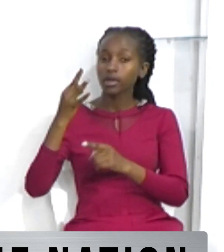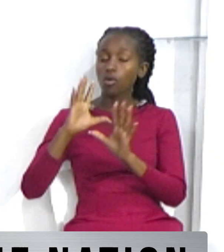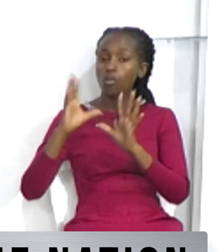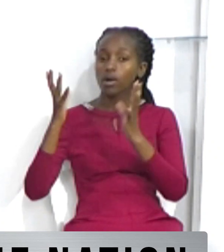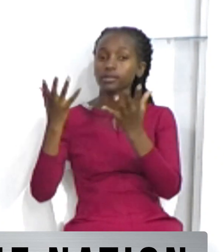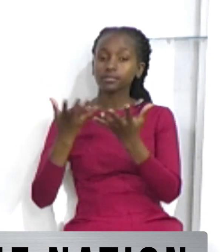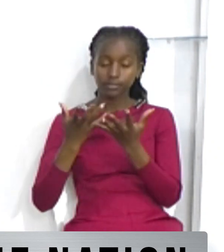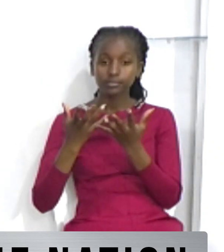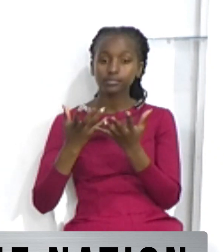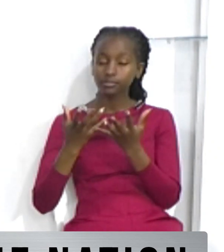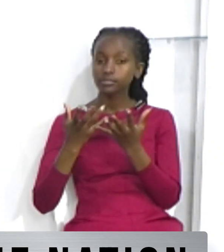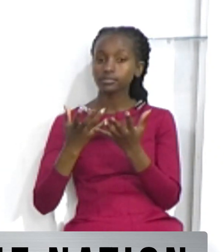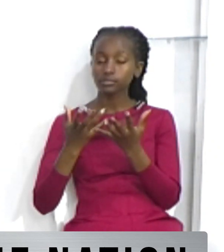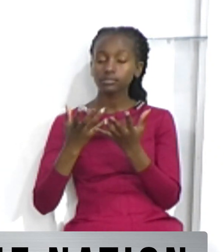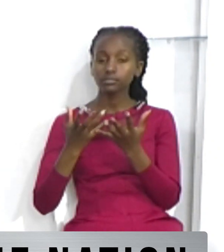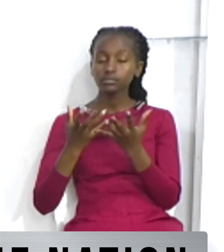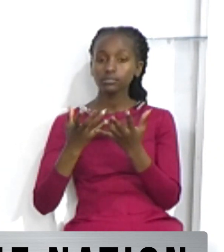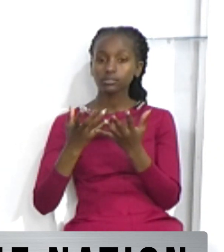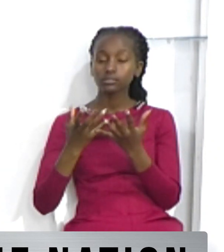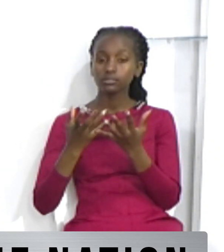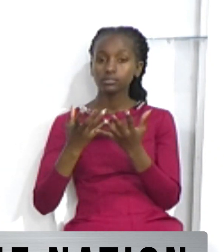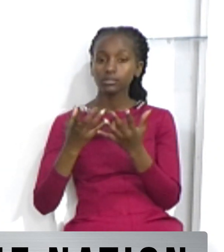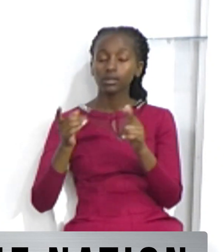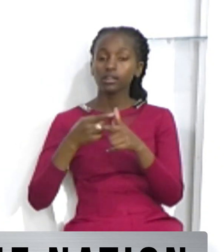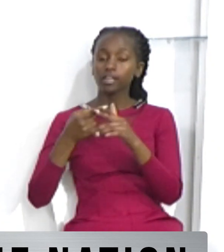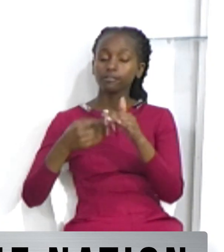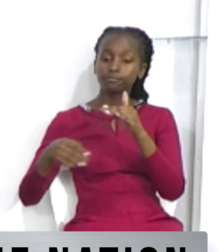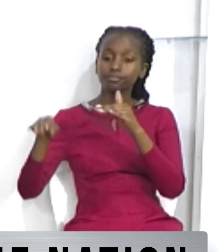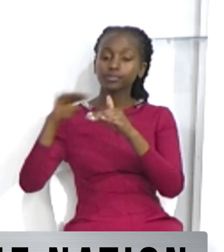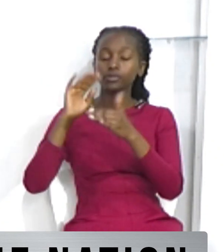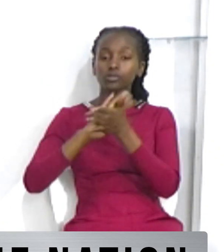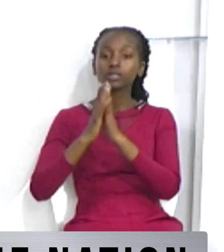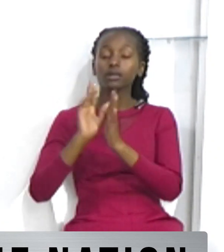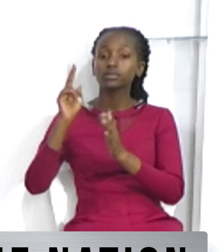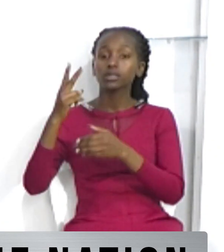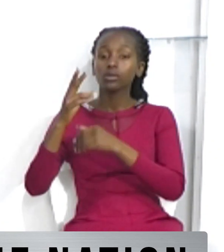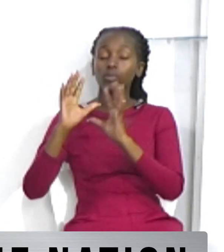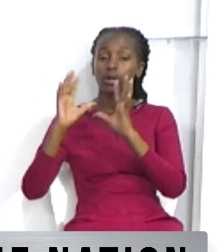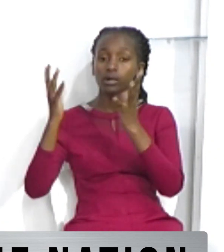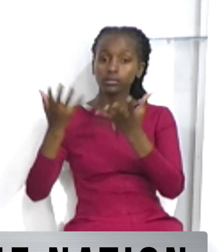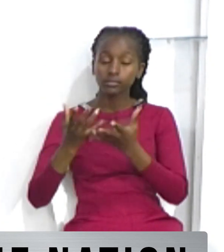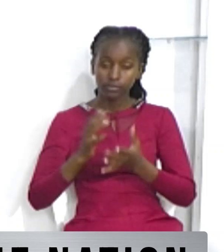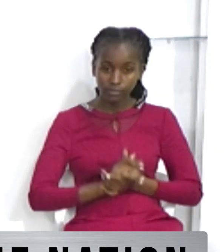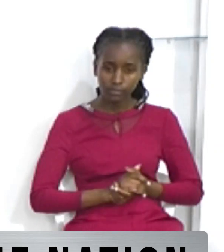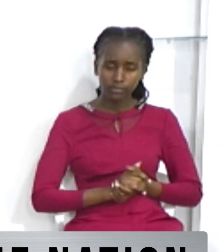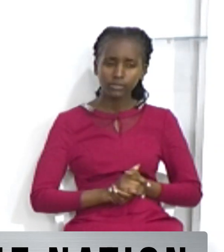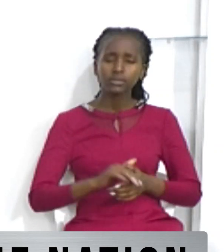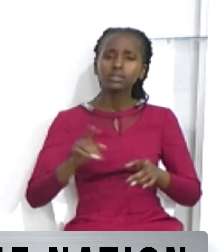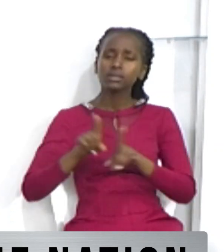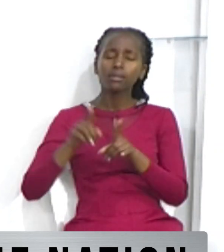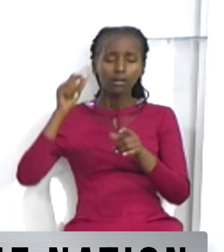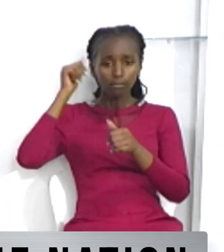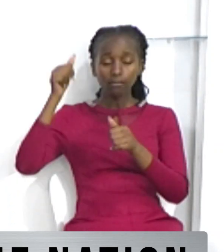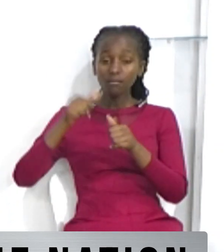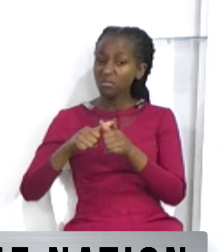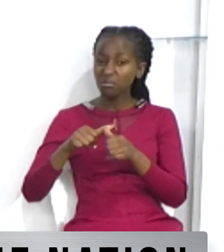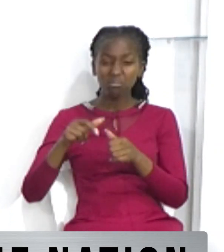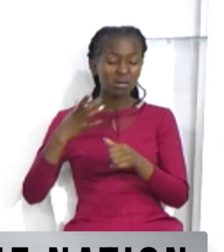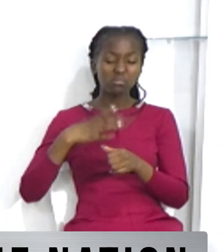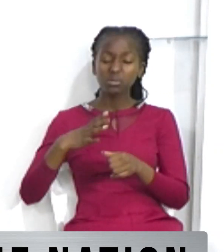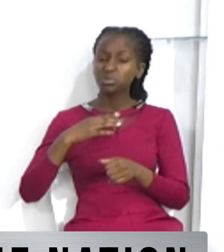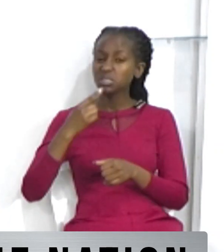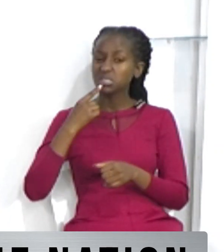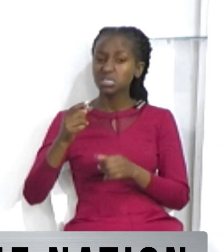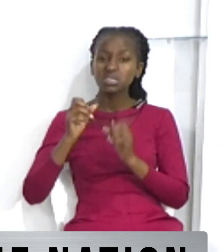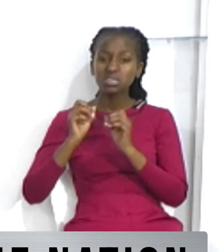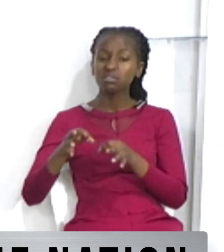of third world into second world. Yes. And someone was telling me, actually, with the kind of debt that we are facing, that is